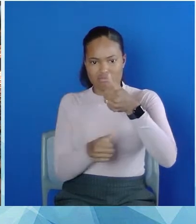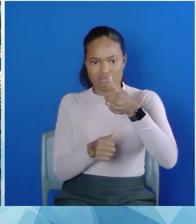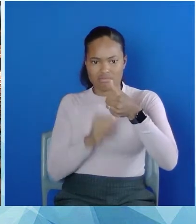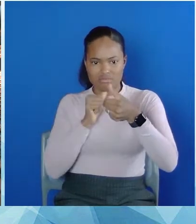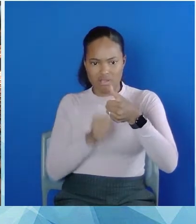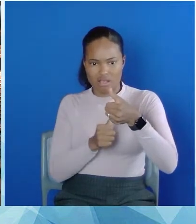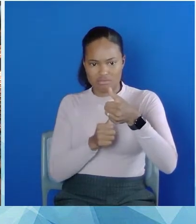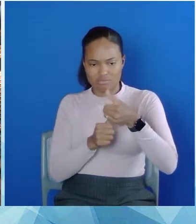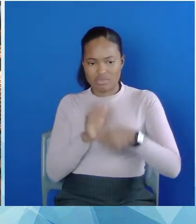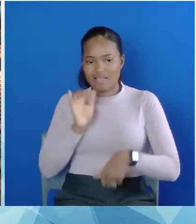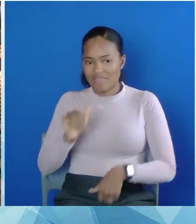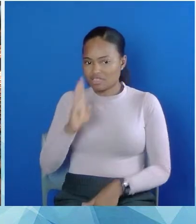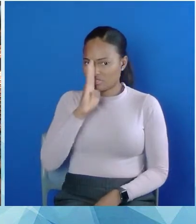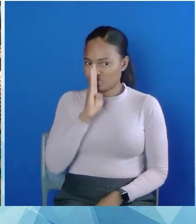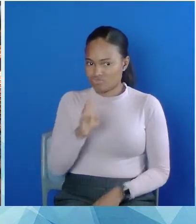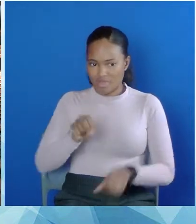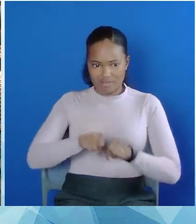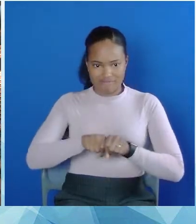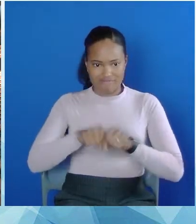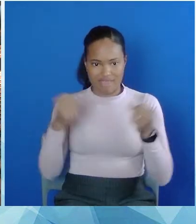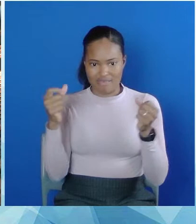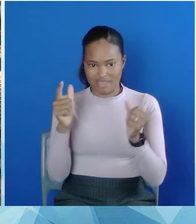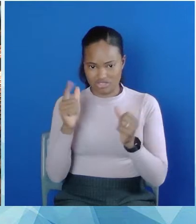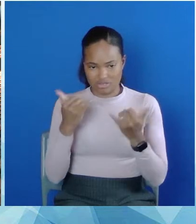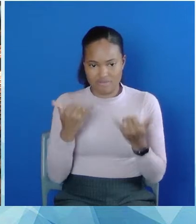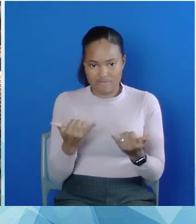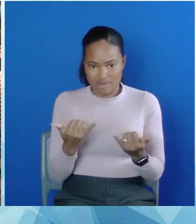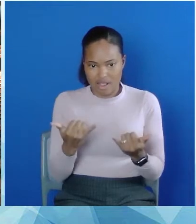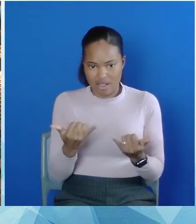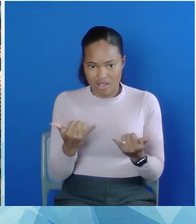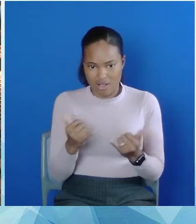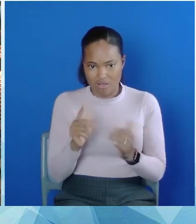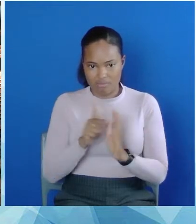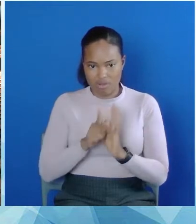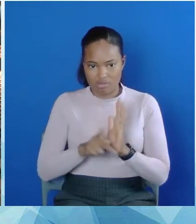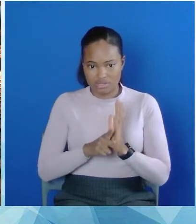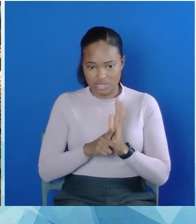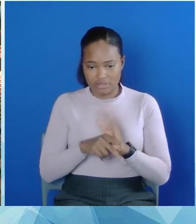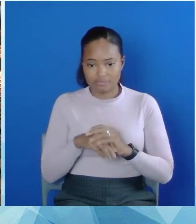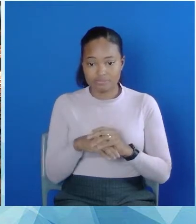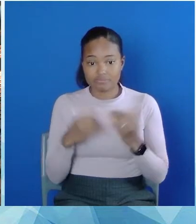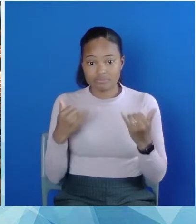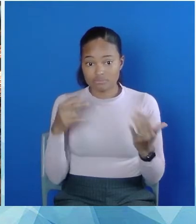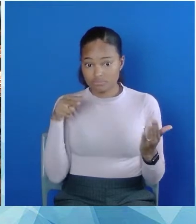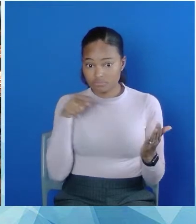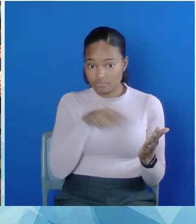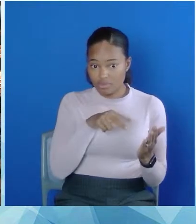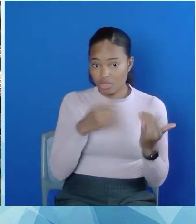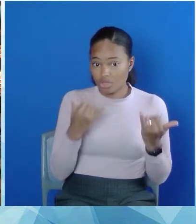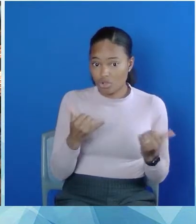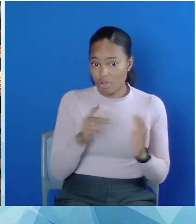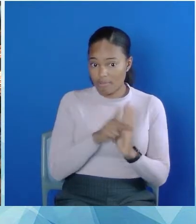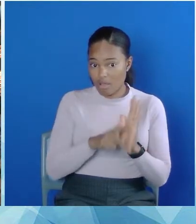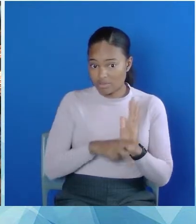direct violation of current policy. If I could refer you to the current policy,